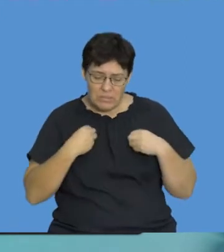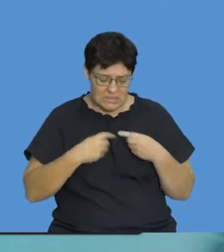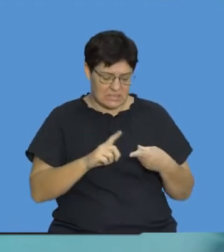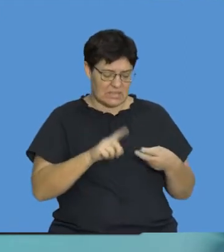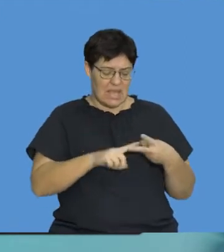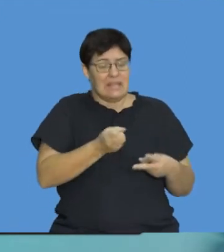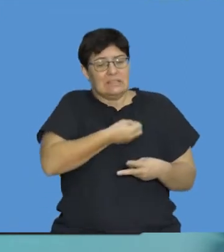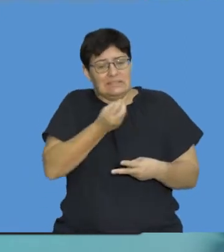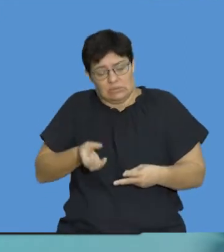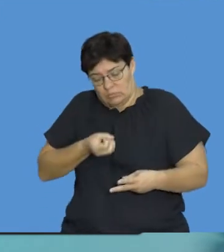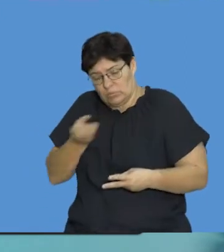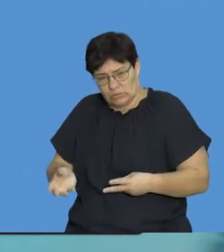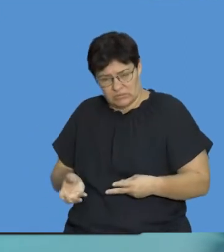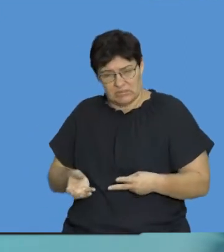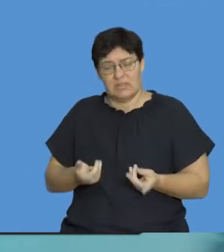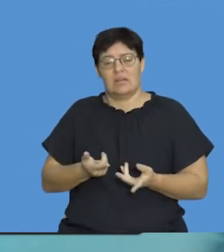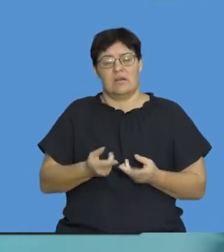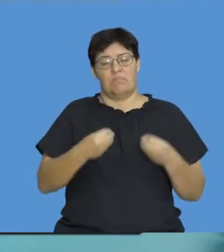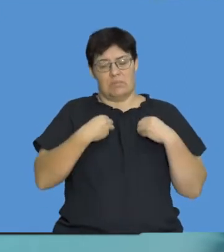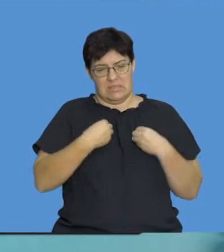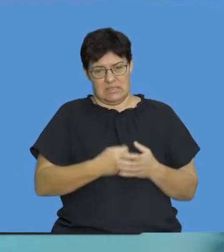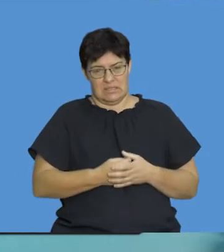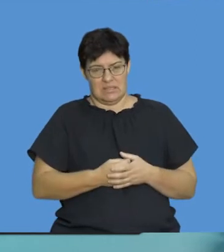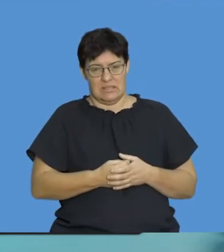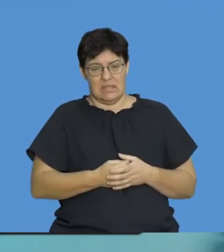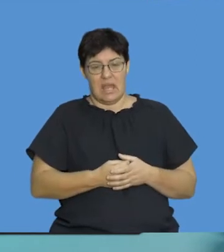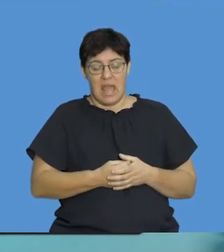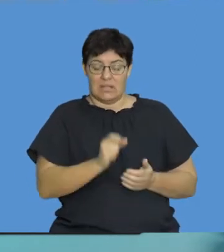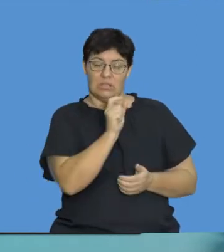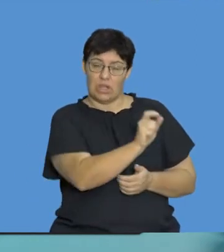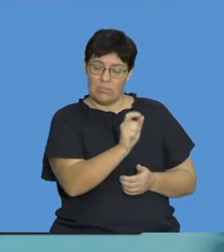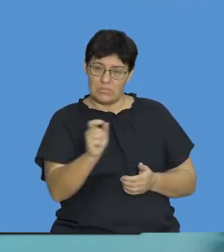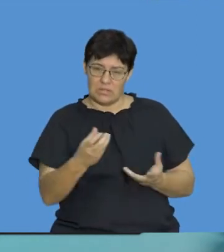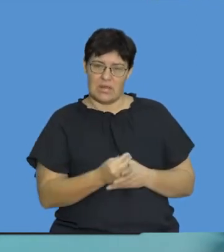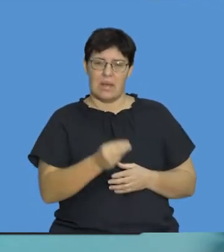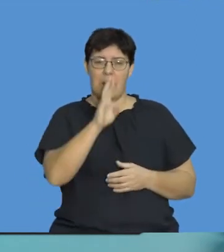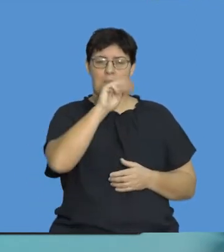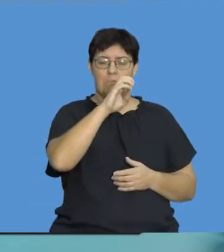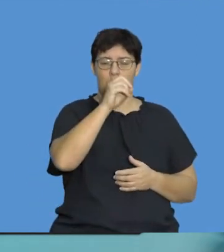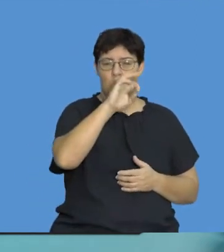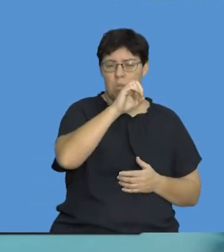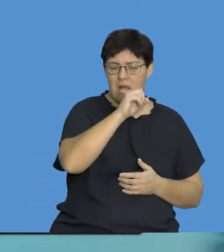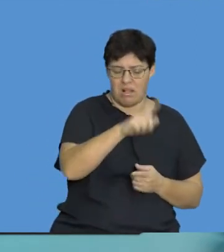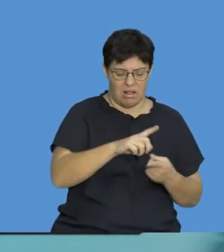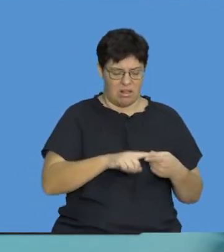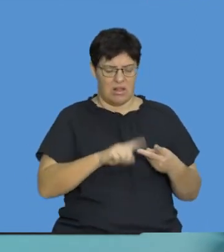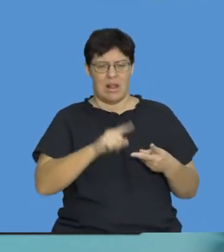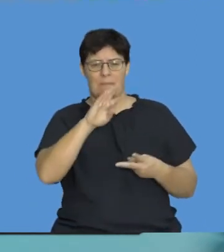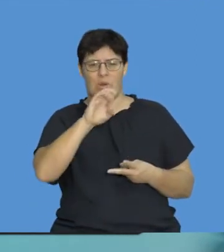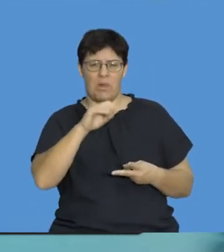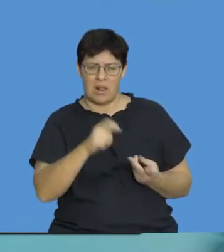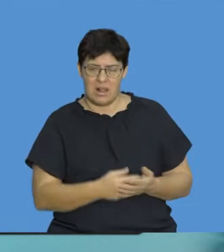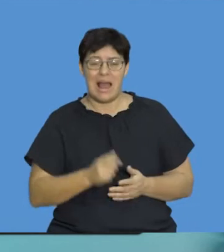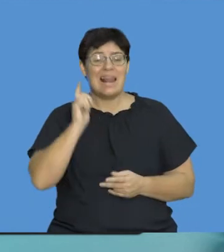the distributive property, and then the types of terms that we have, a monomial, binomial. Later we'll look at what we